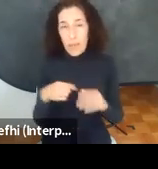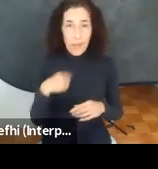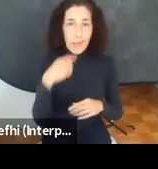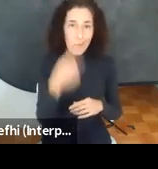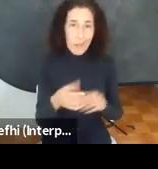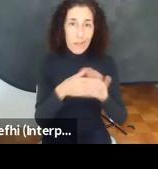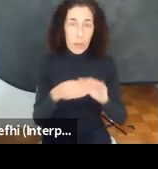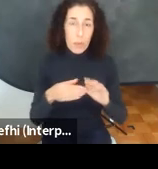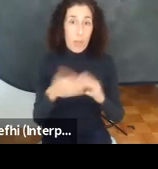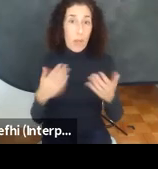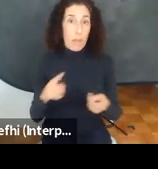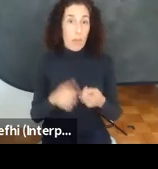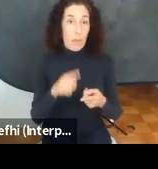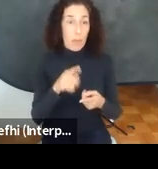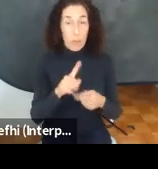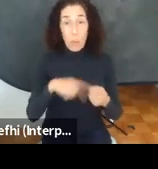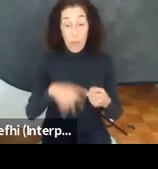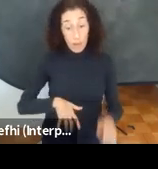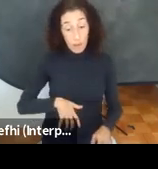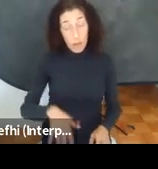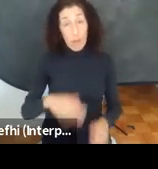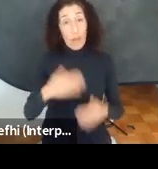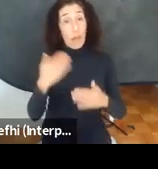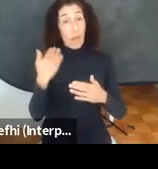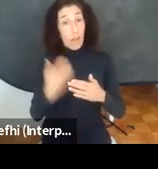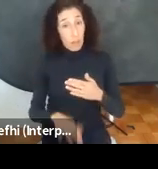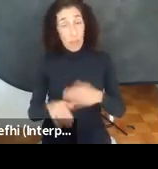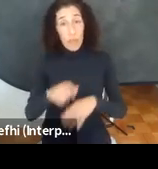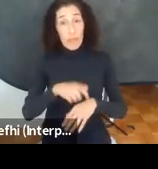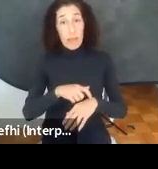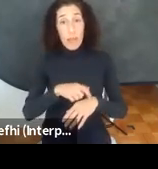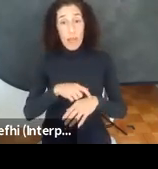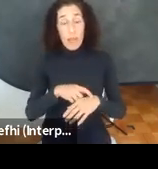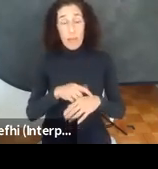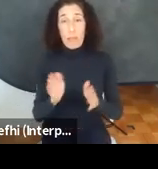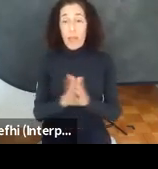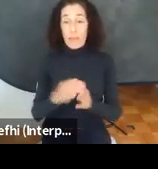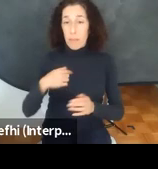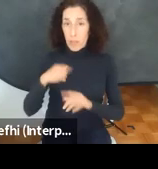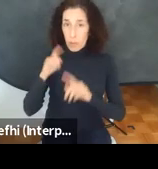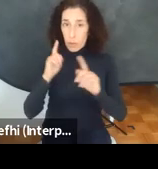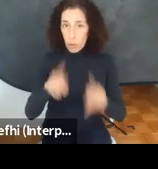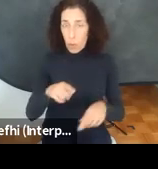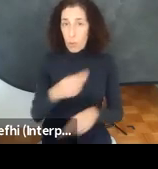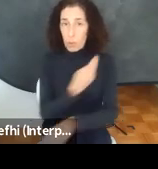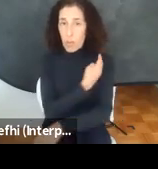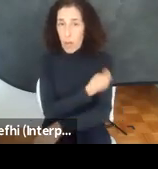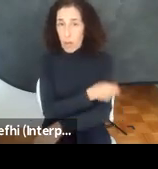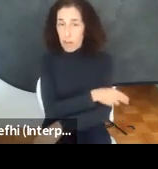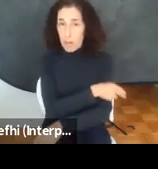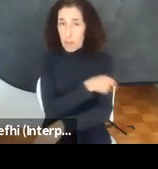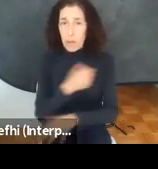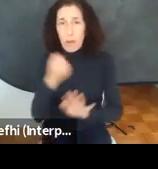she had her baby, and then they asked me to come to the hospital because this was supposed to be a